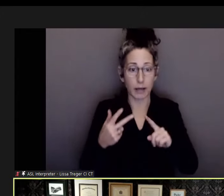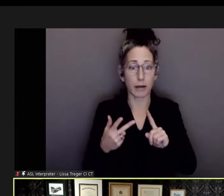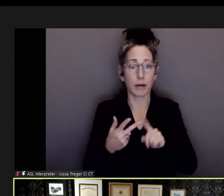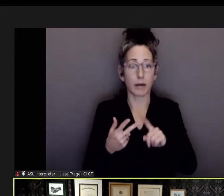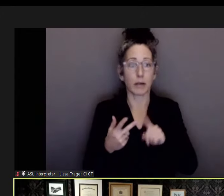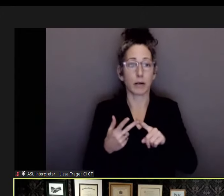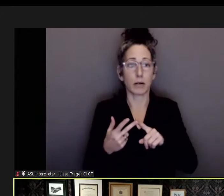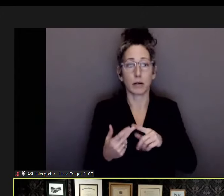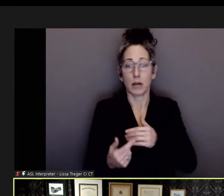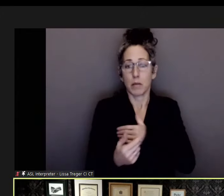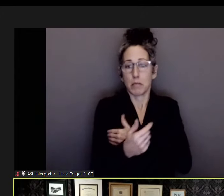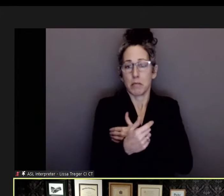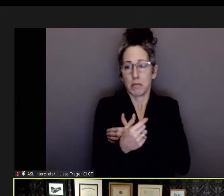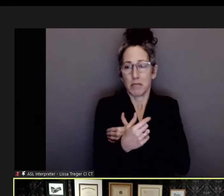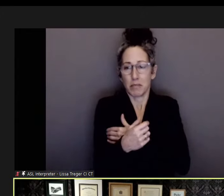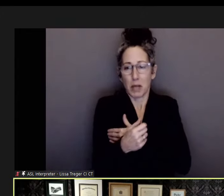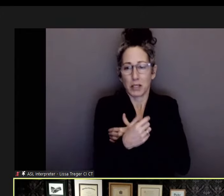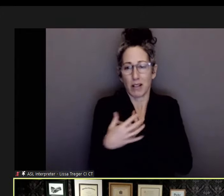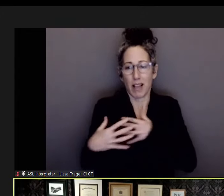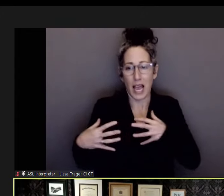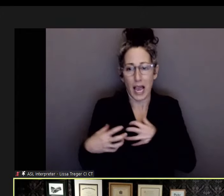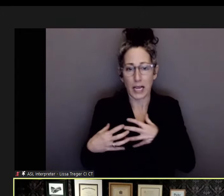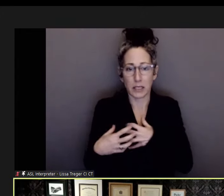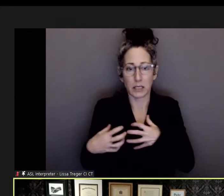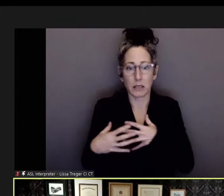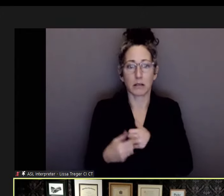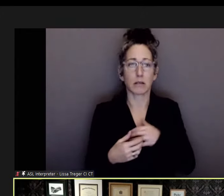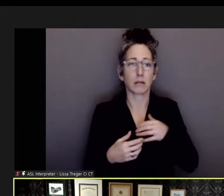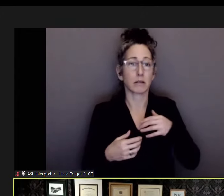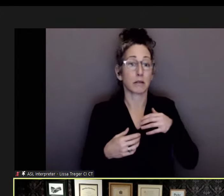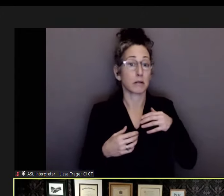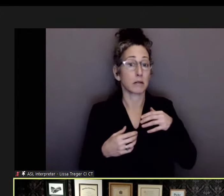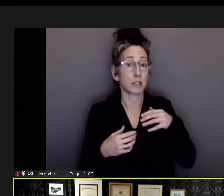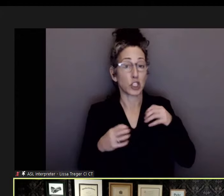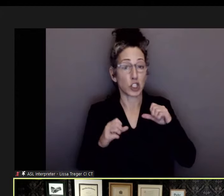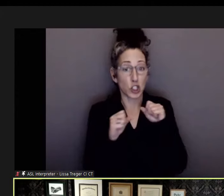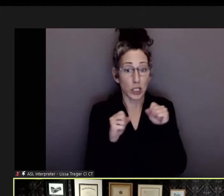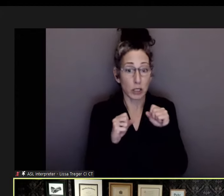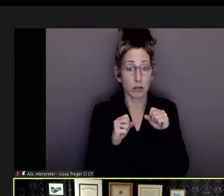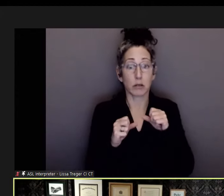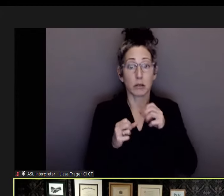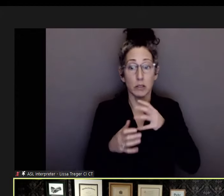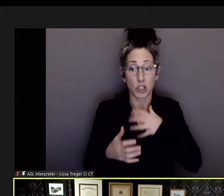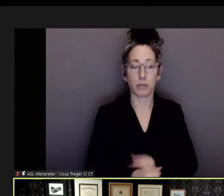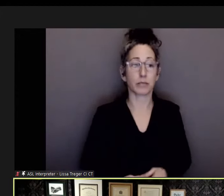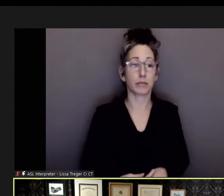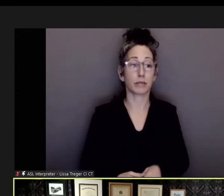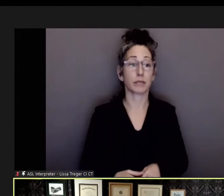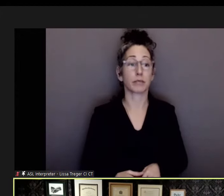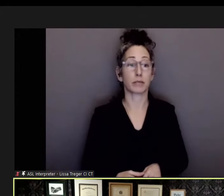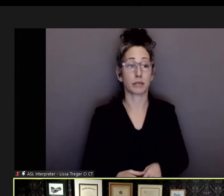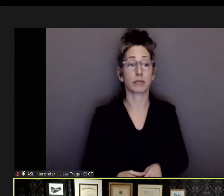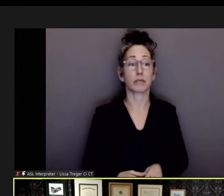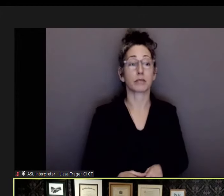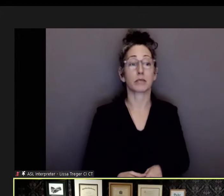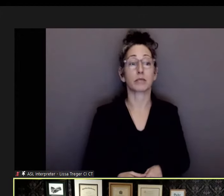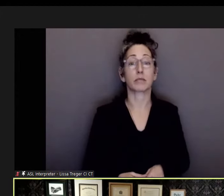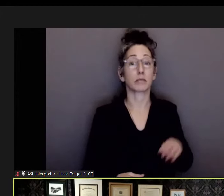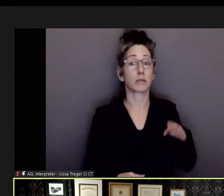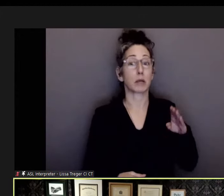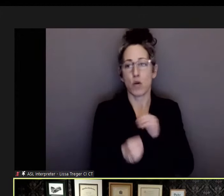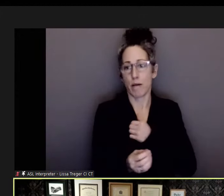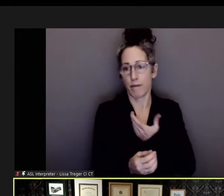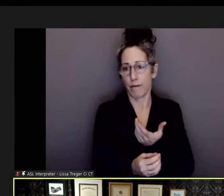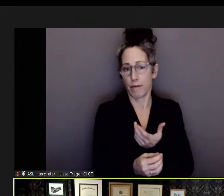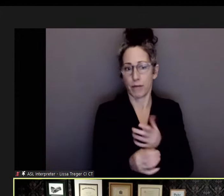aches, arthralgia, chills, nausea, or vomiting, or fever, you can see that whether you were in the placebo group was sort of